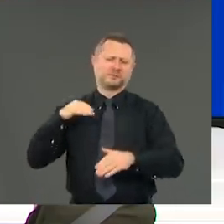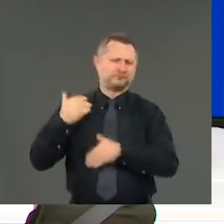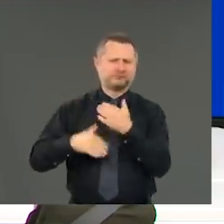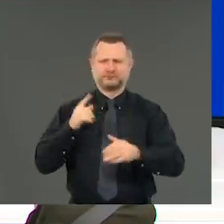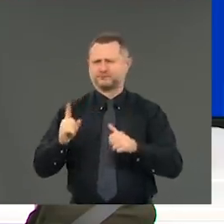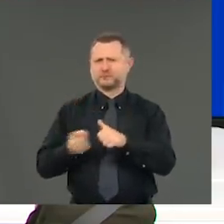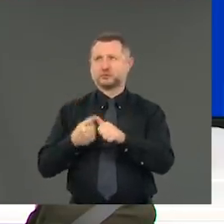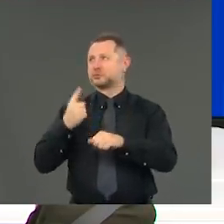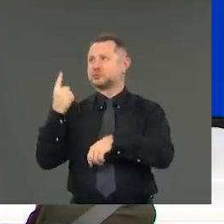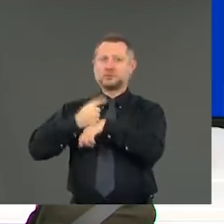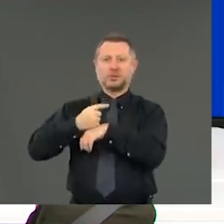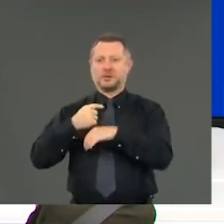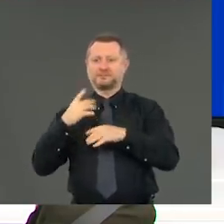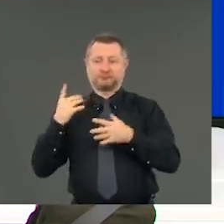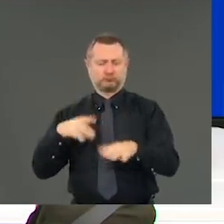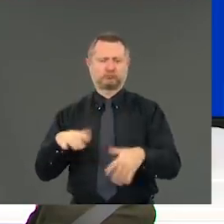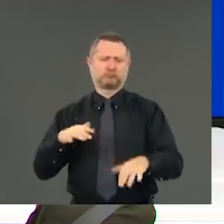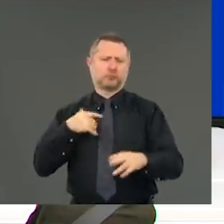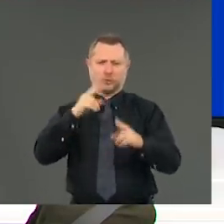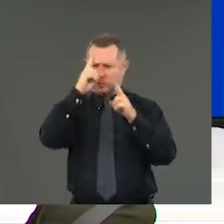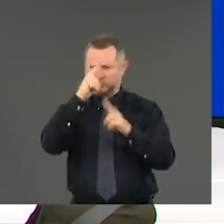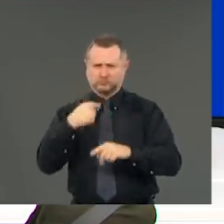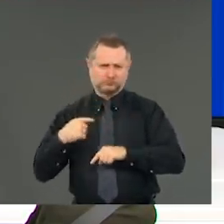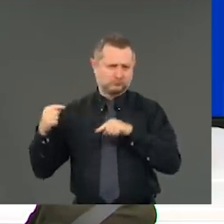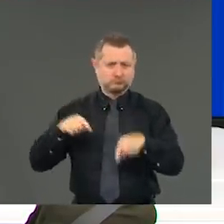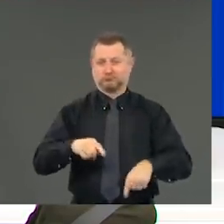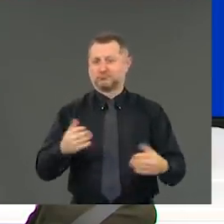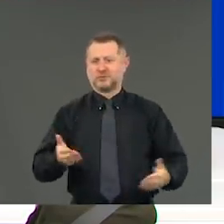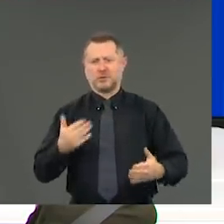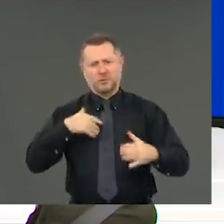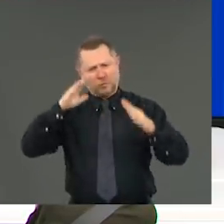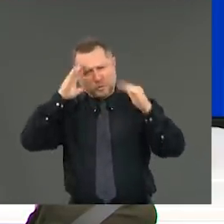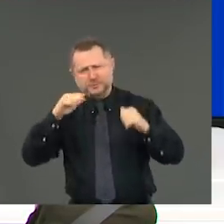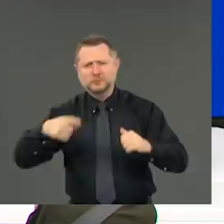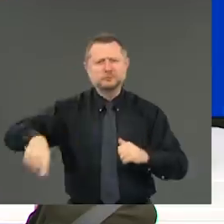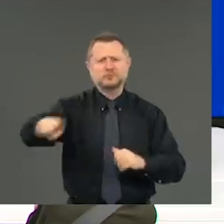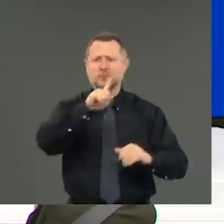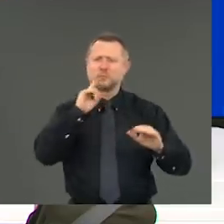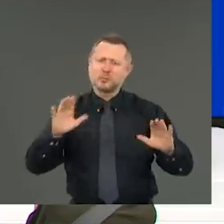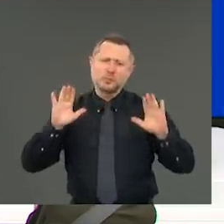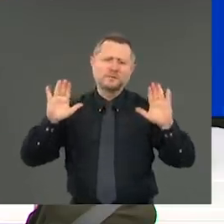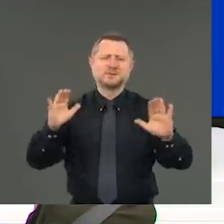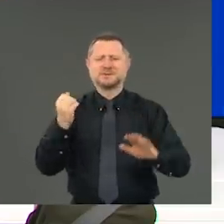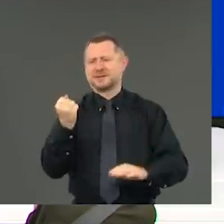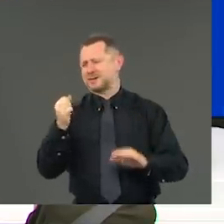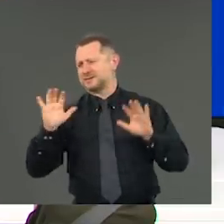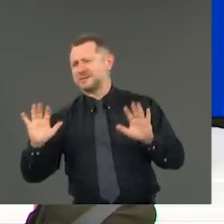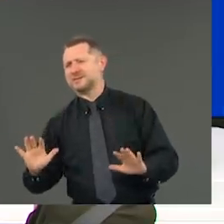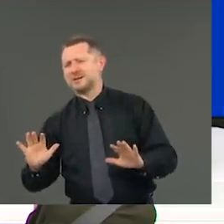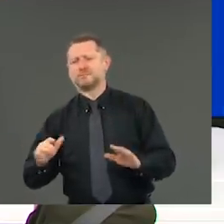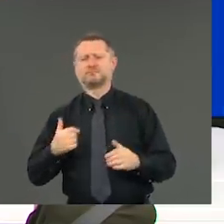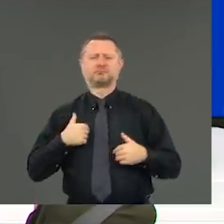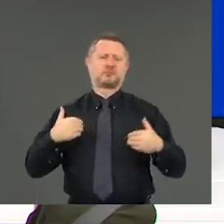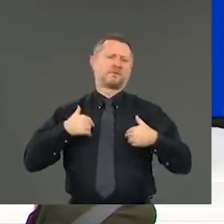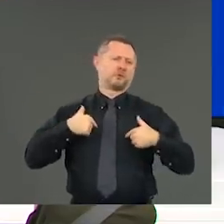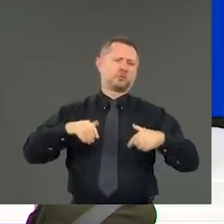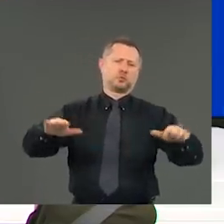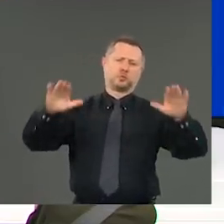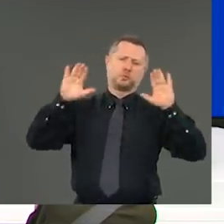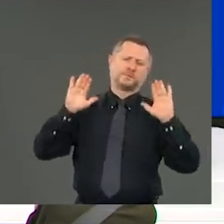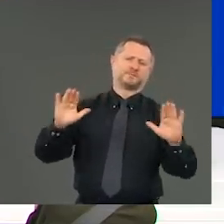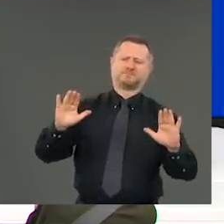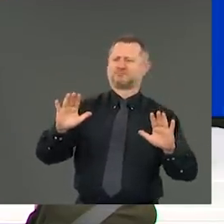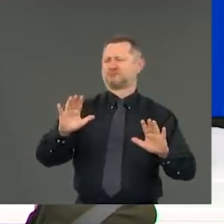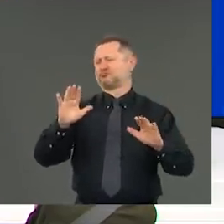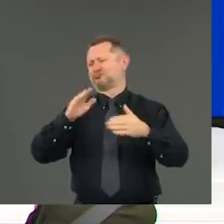It's a pleasure to be here today. I hope everyone had a good weekend. I had a great weekend. Stayed at home Saturday,